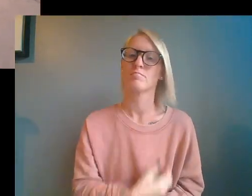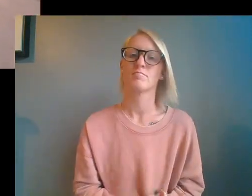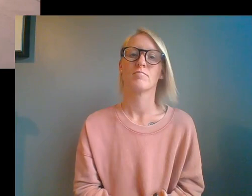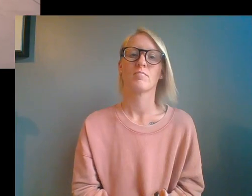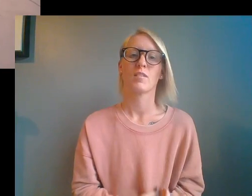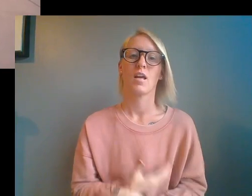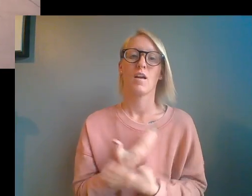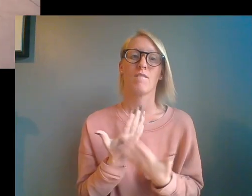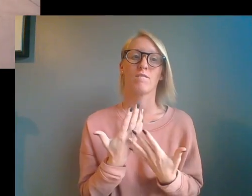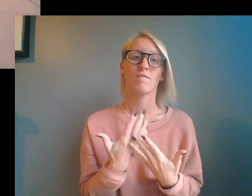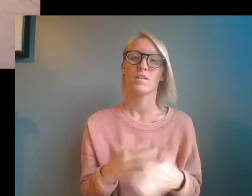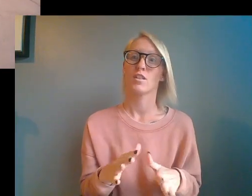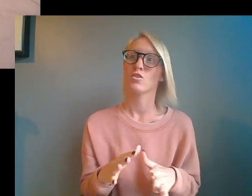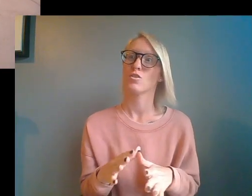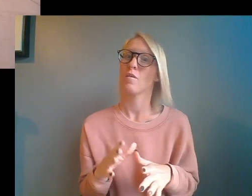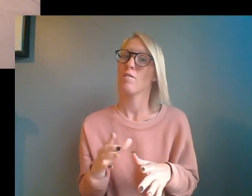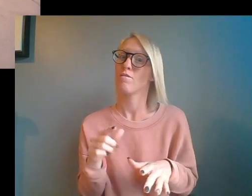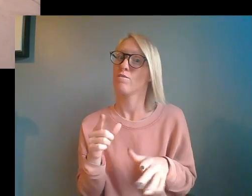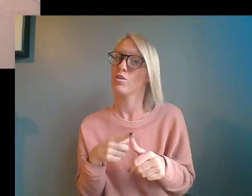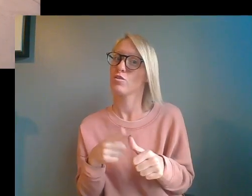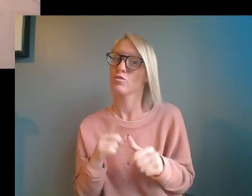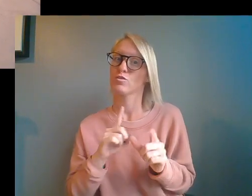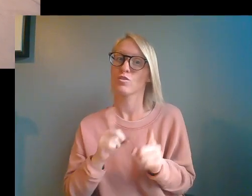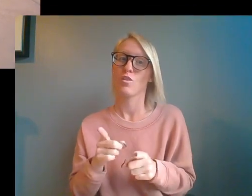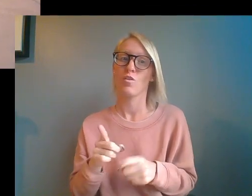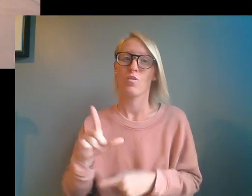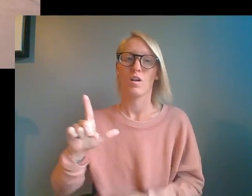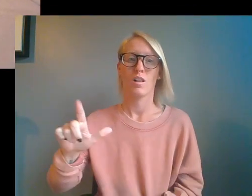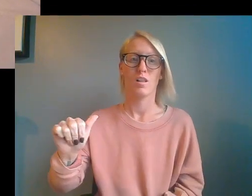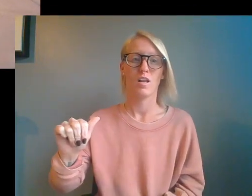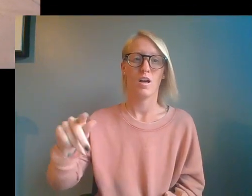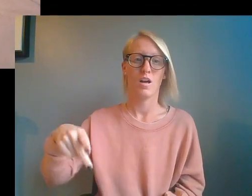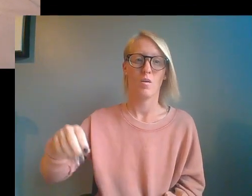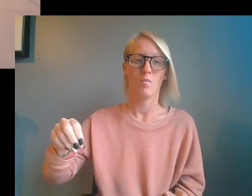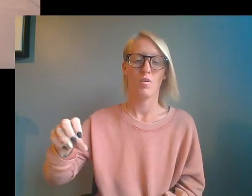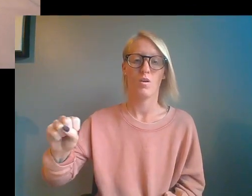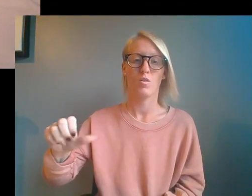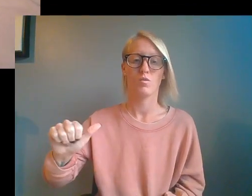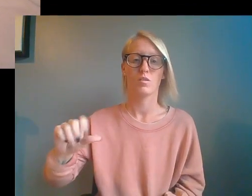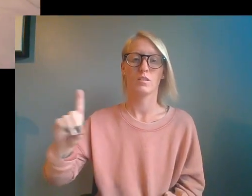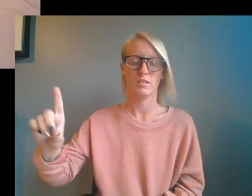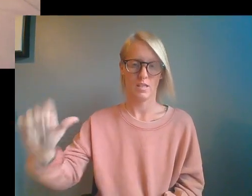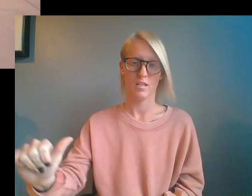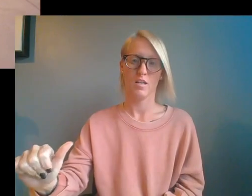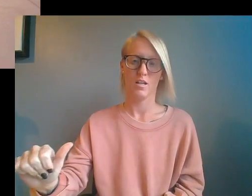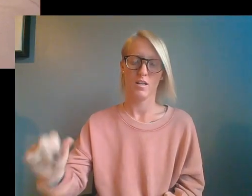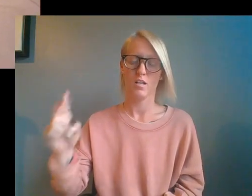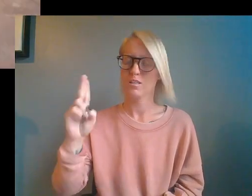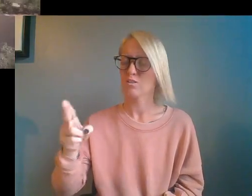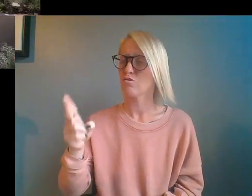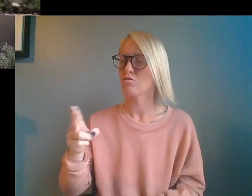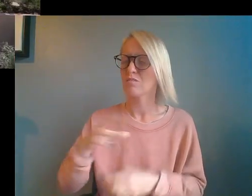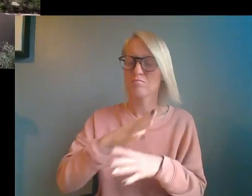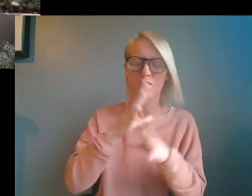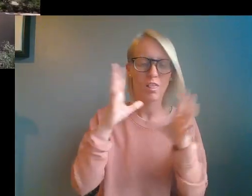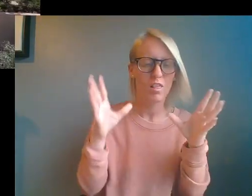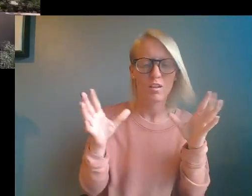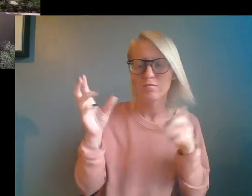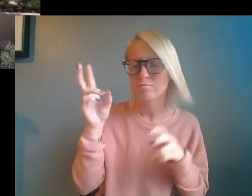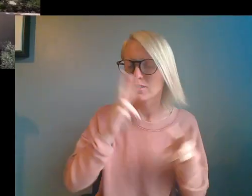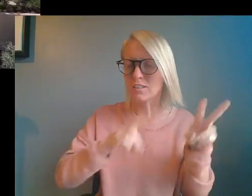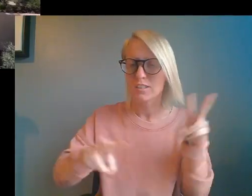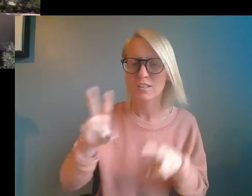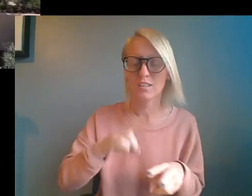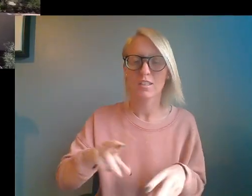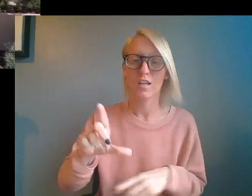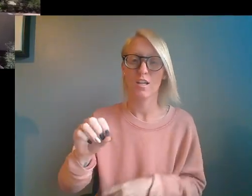On the way out of town, stop at La Posada, which is an old Harvey House hotel with lots of things to see and history in the lobby area.